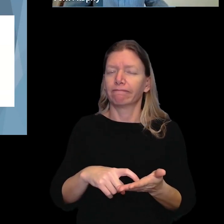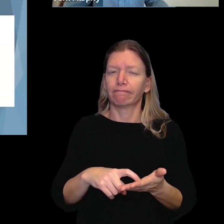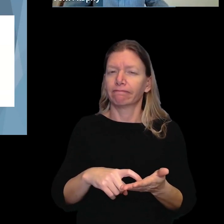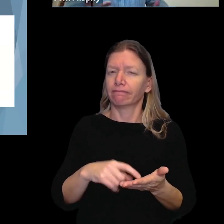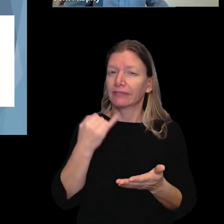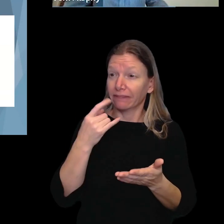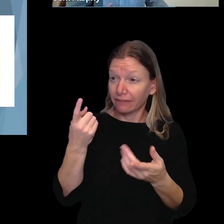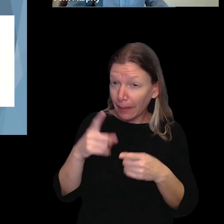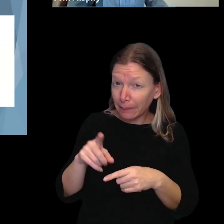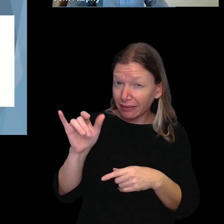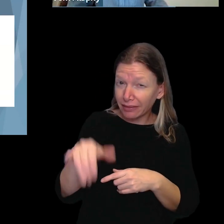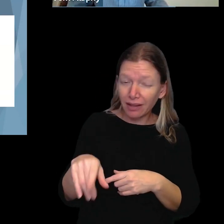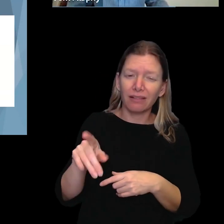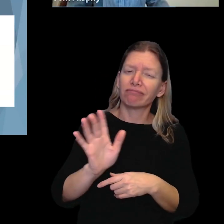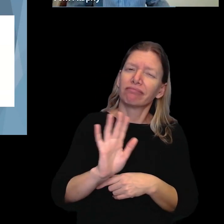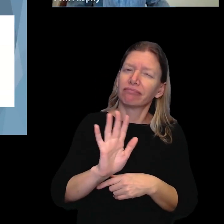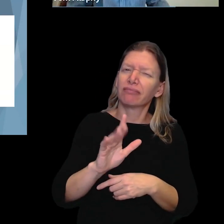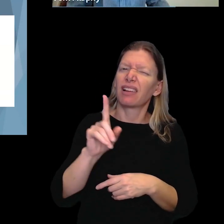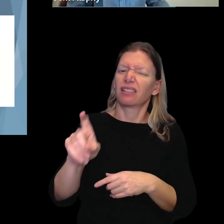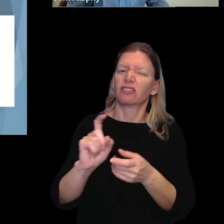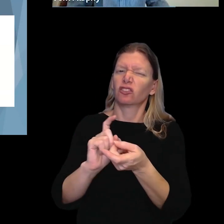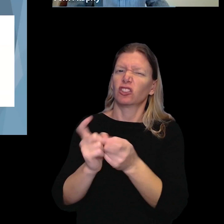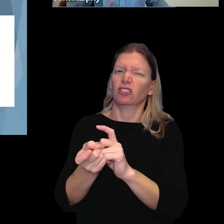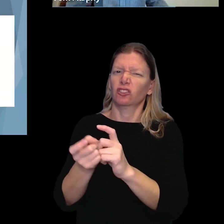if you notice that, you'll want to ask that